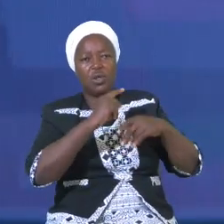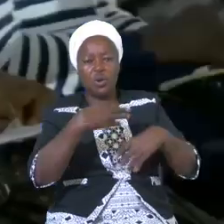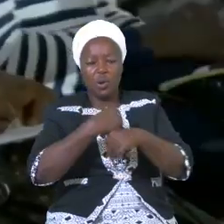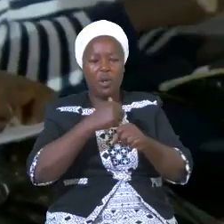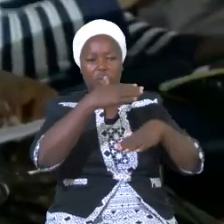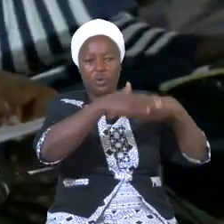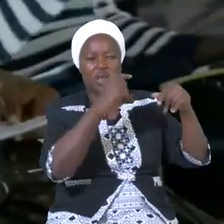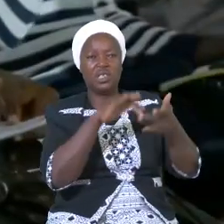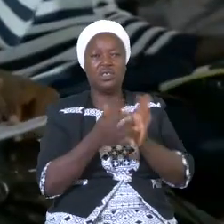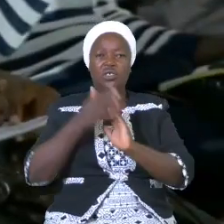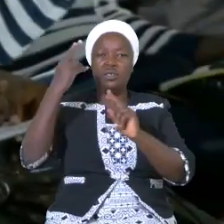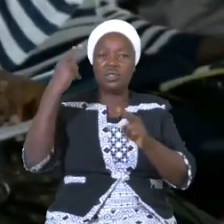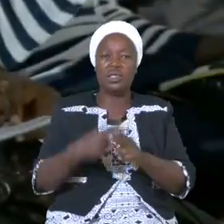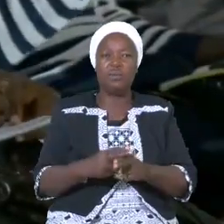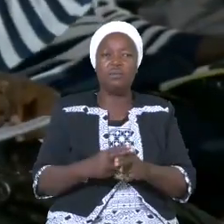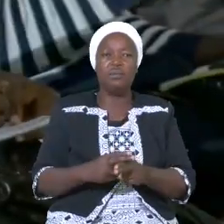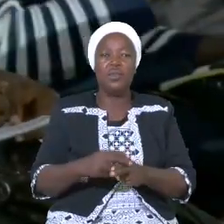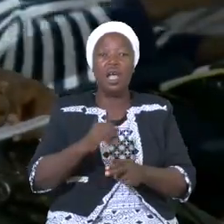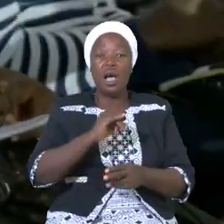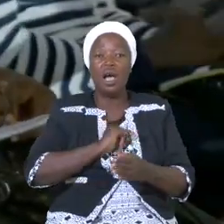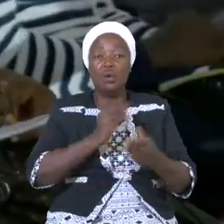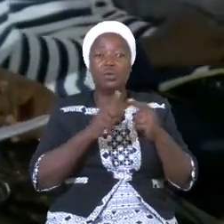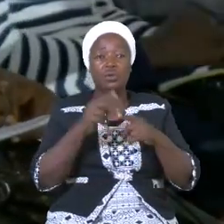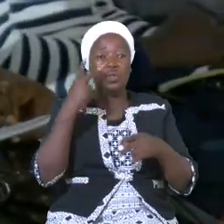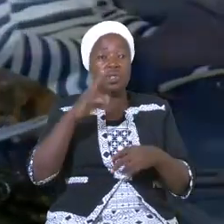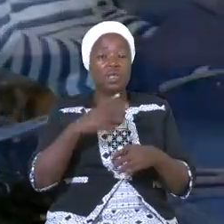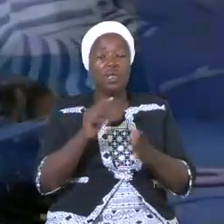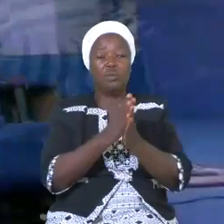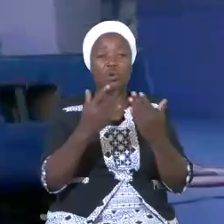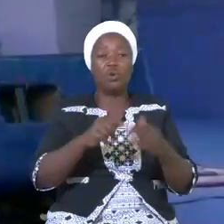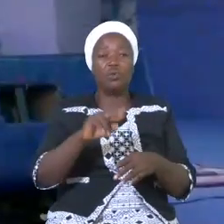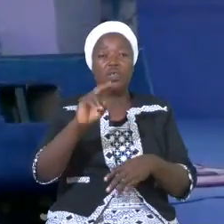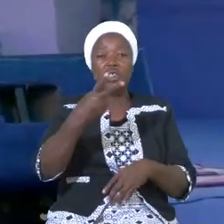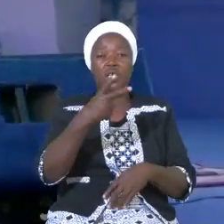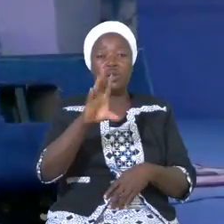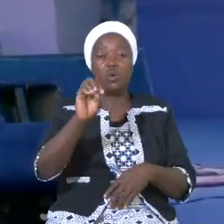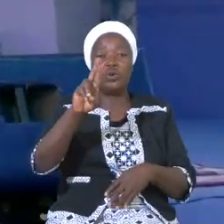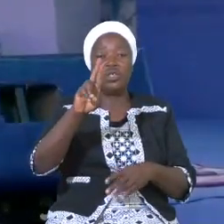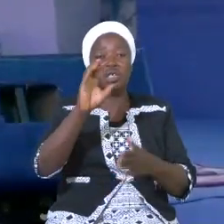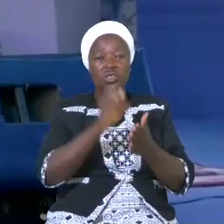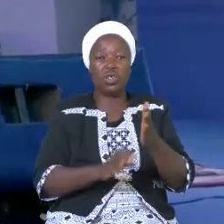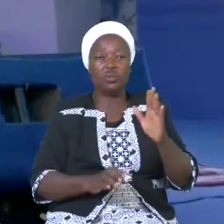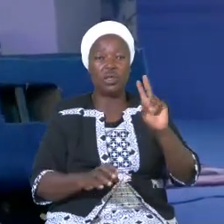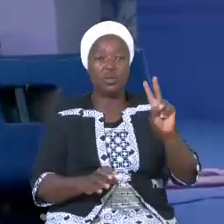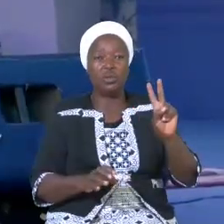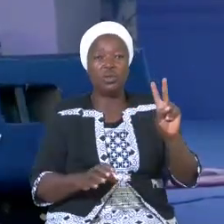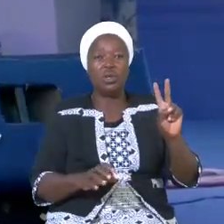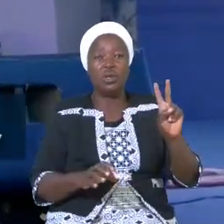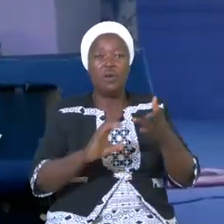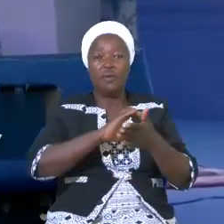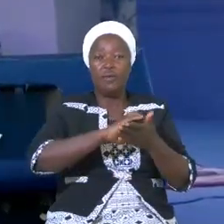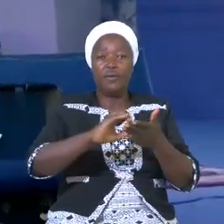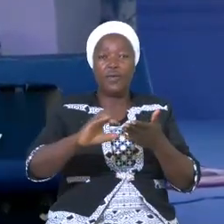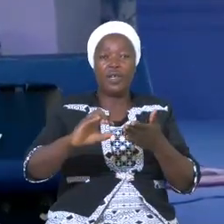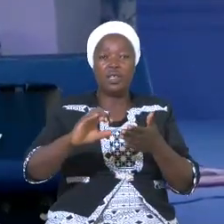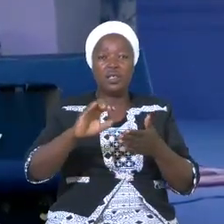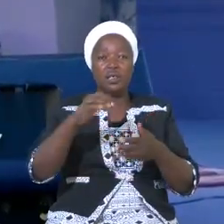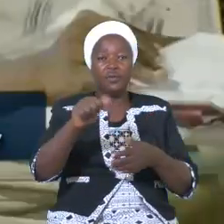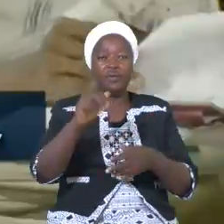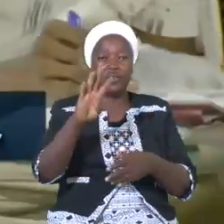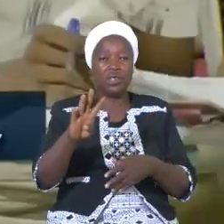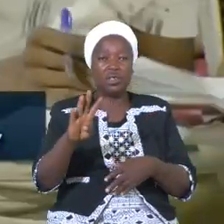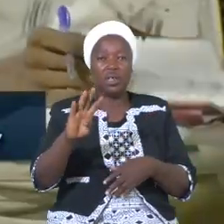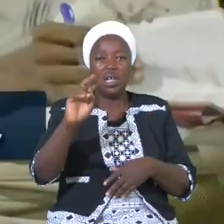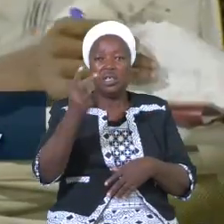jesus name i want you to look at second chronic second corinthians chapter two and i'm reading from verse 14. ii